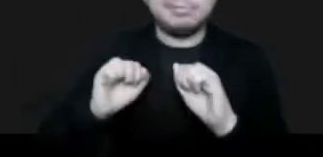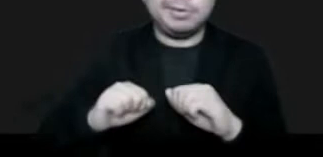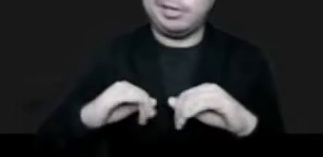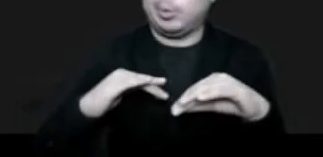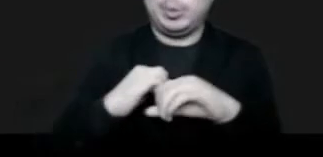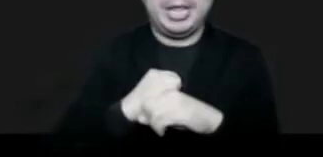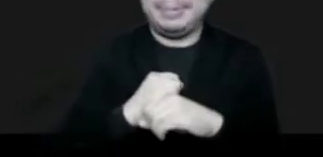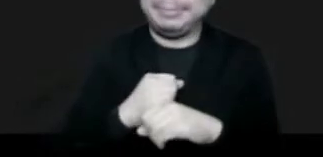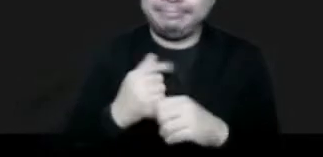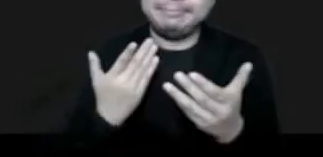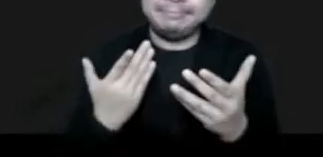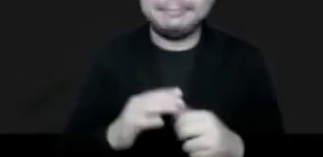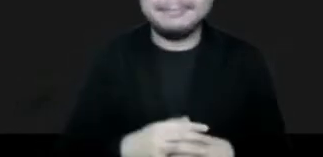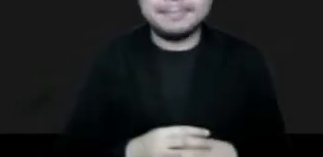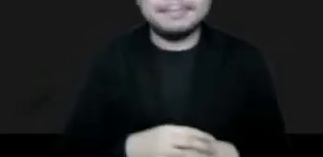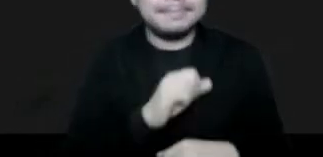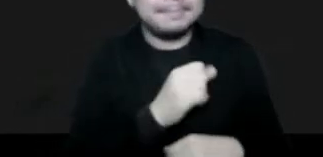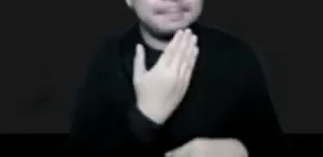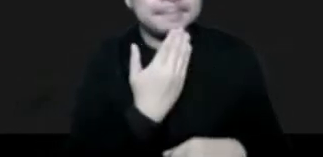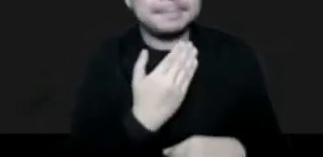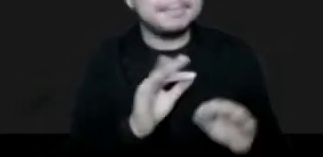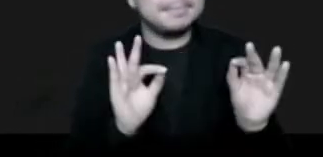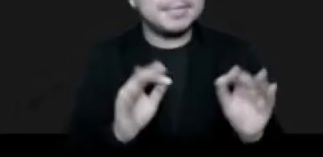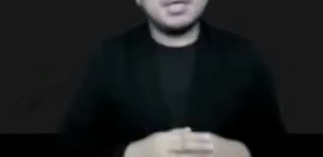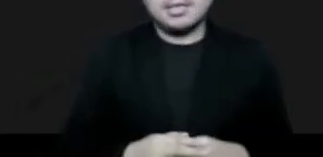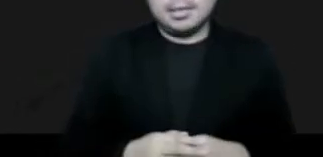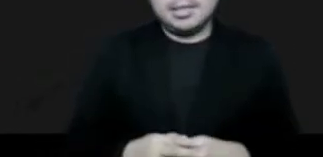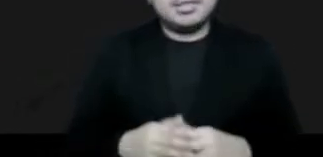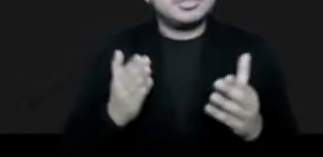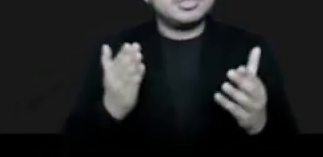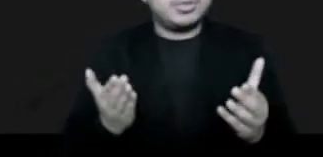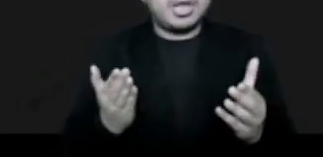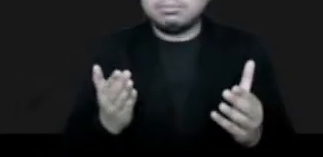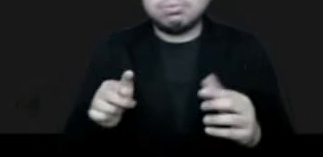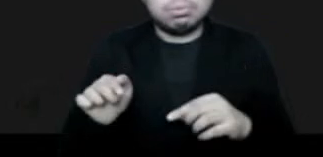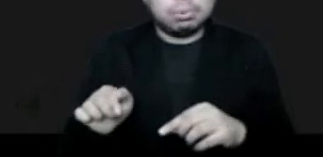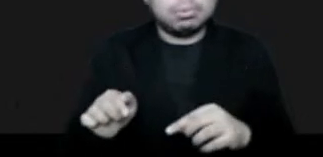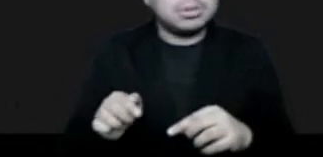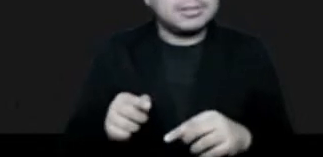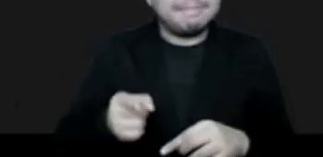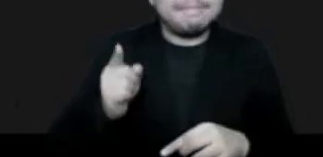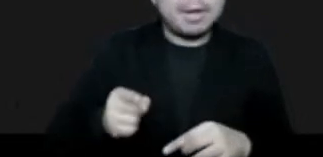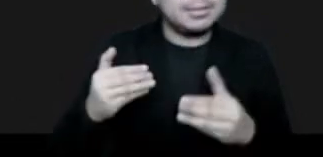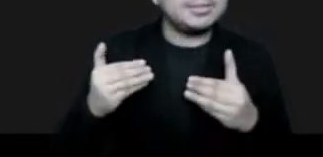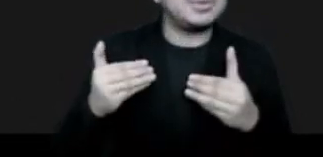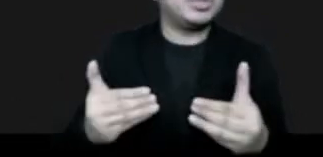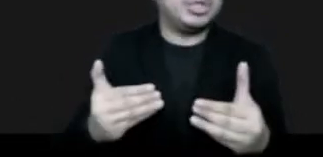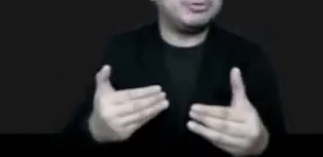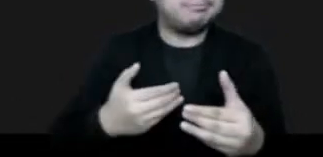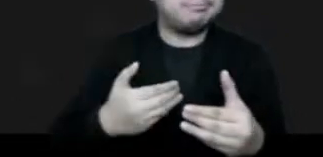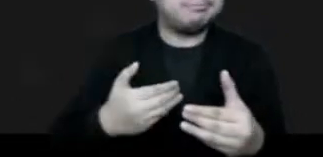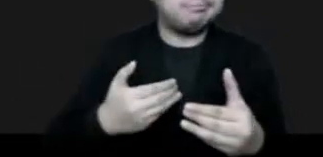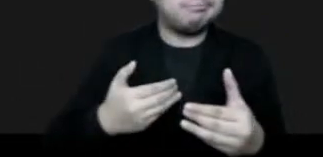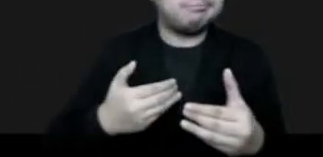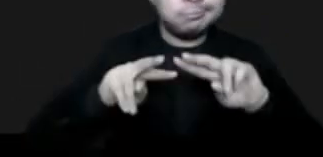So yes, so our point is that we need to continue to review, to